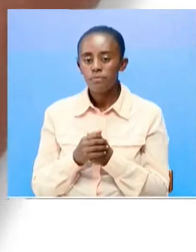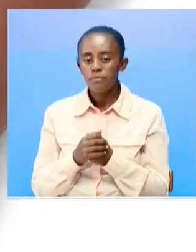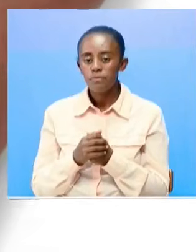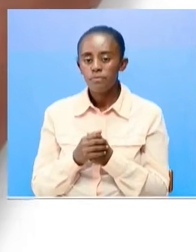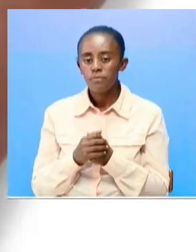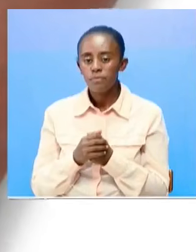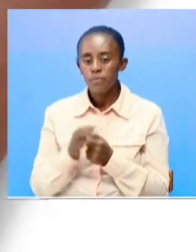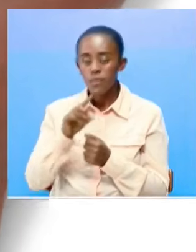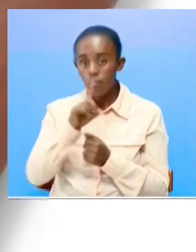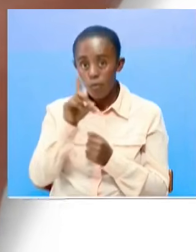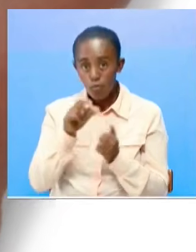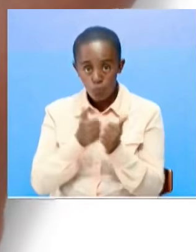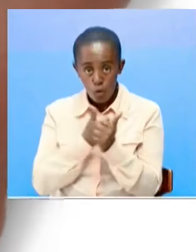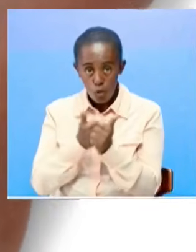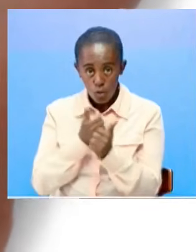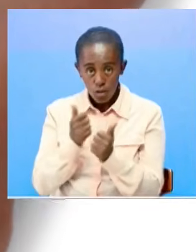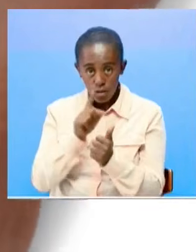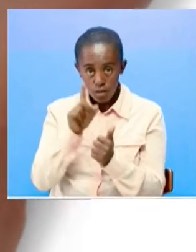The following questions.